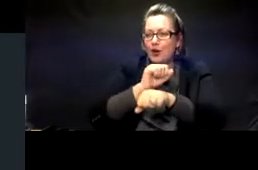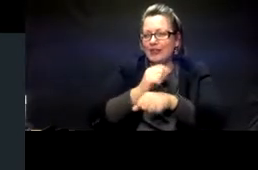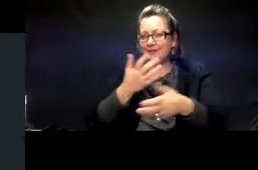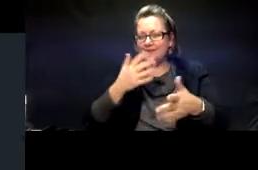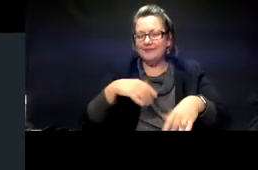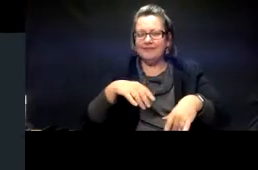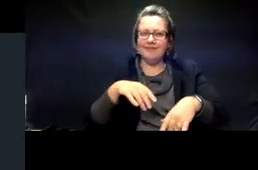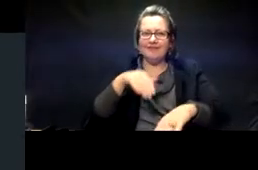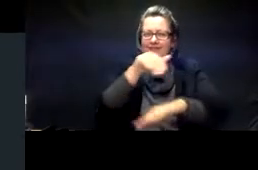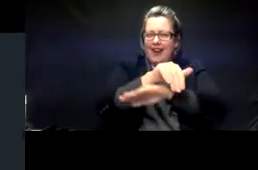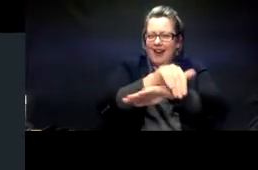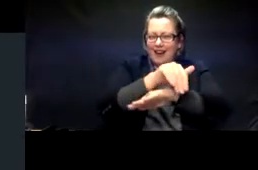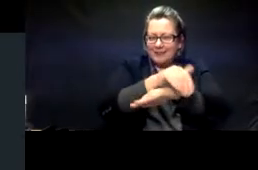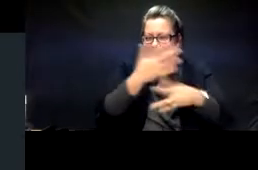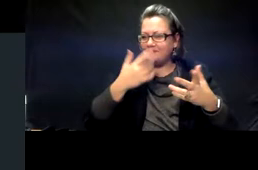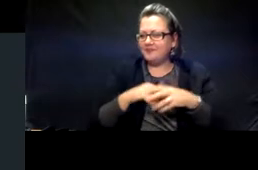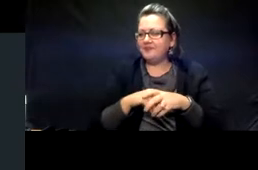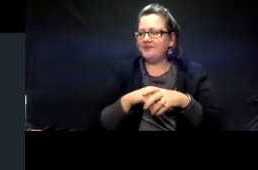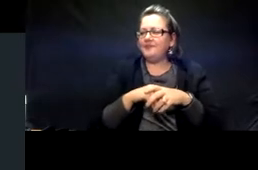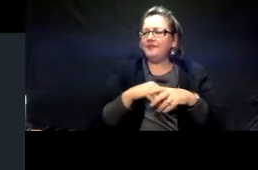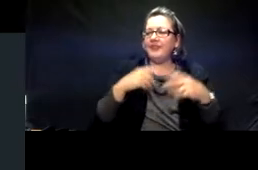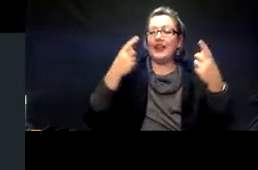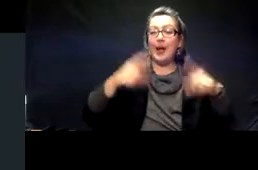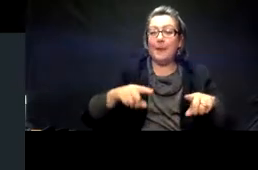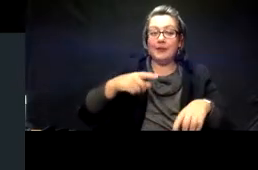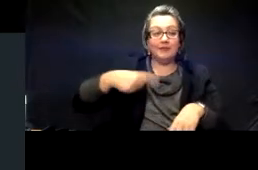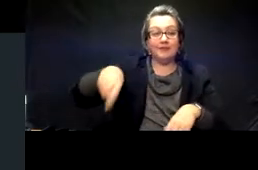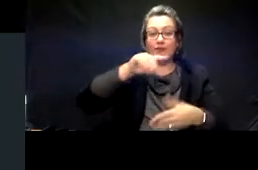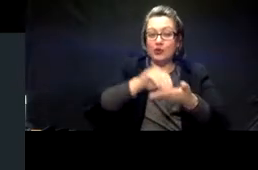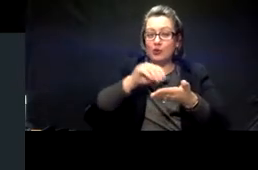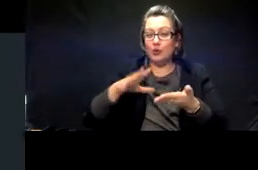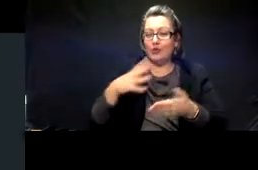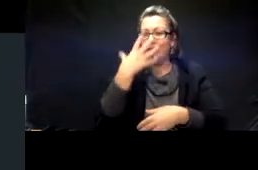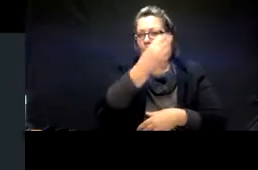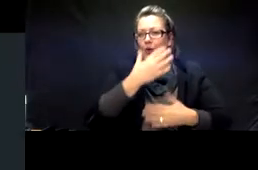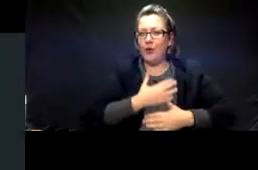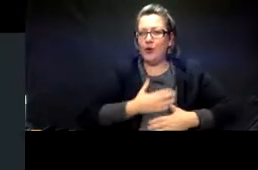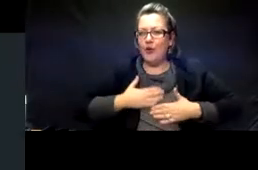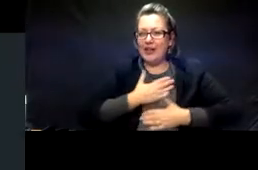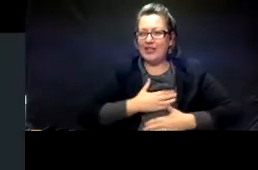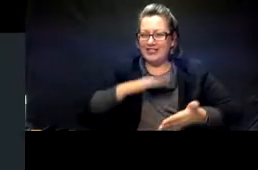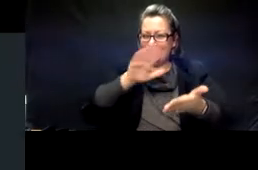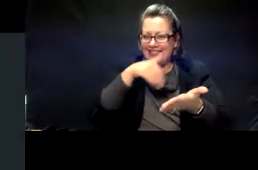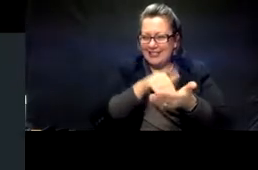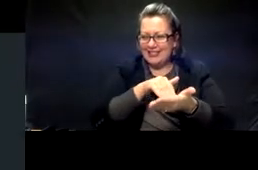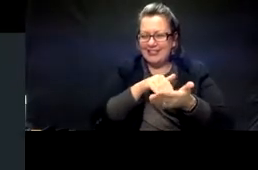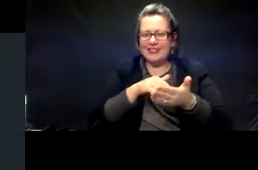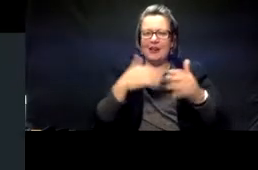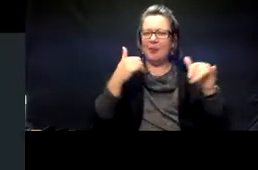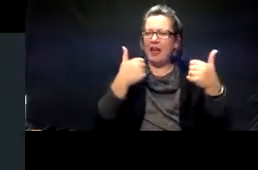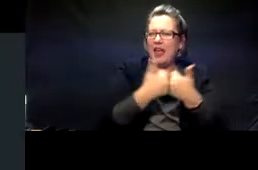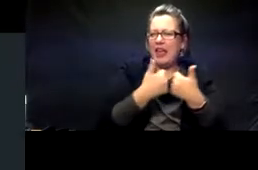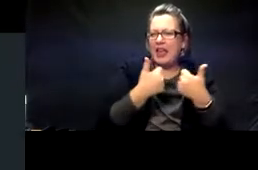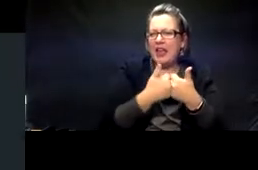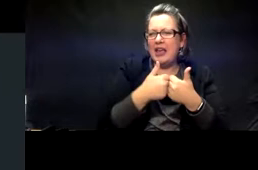So I was working at night and students were going